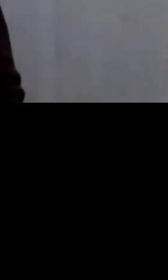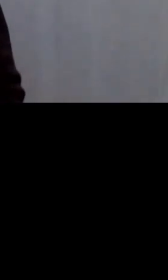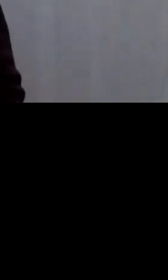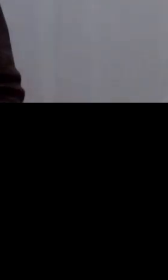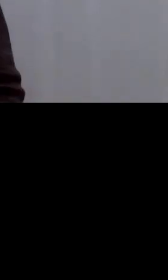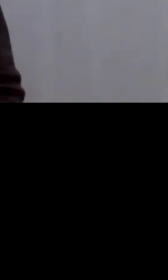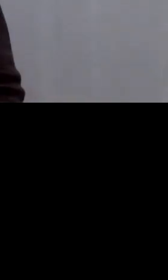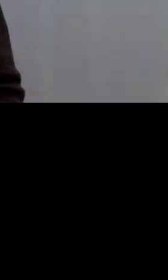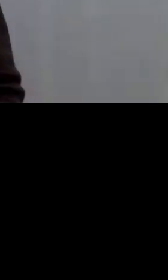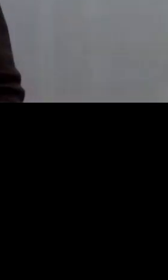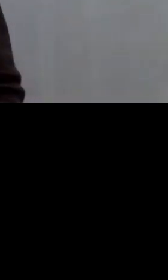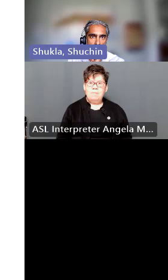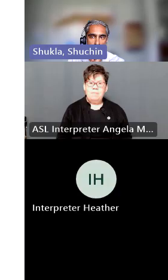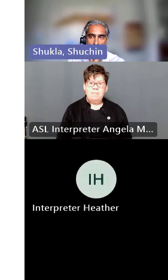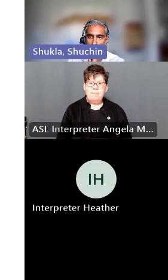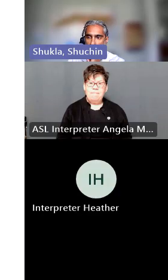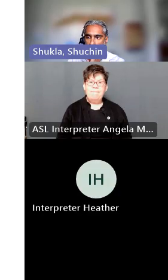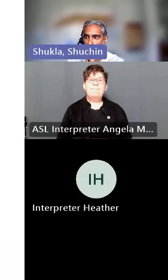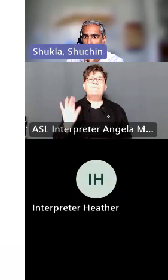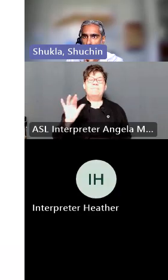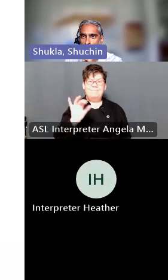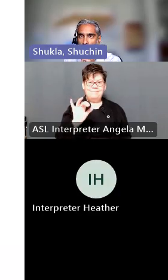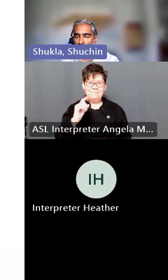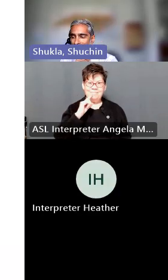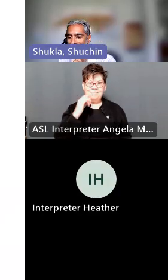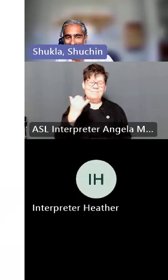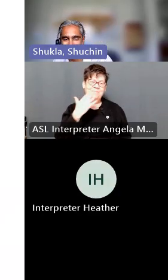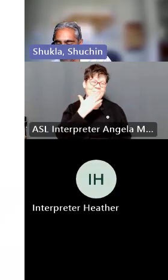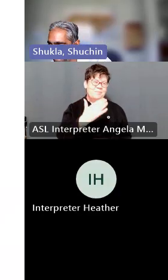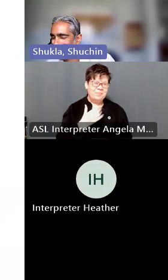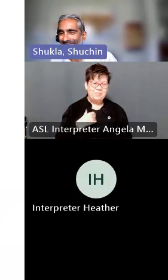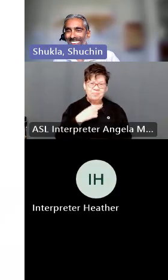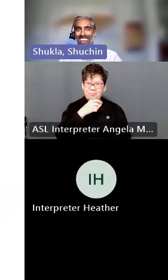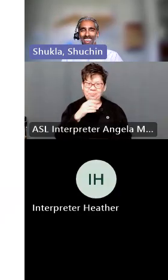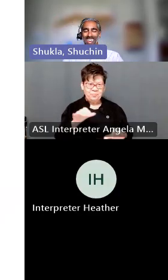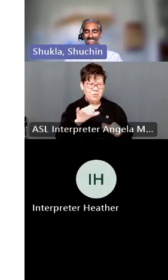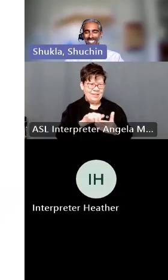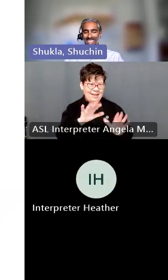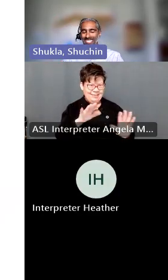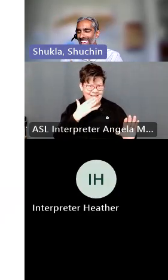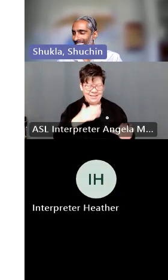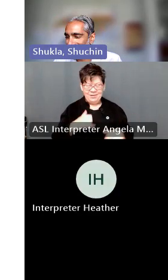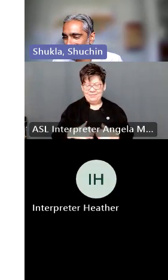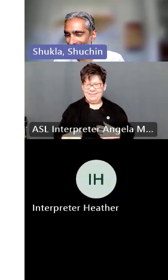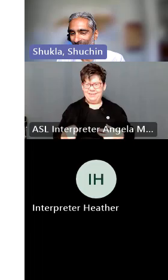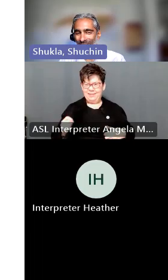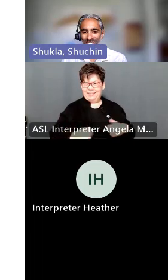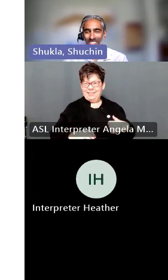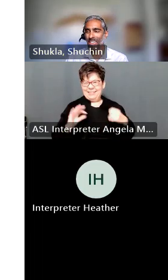Oh, I think I have to click this, bring content on screen. Oh, you did it. Thank you, whoever did that. Yes,